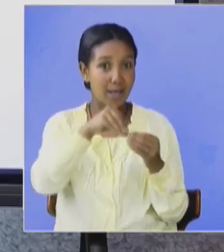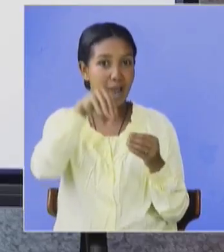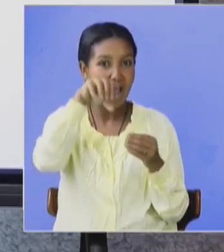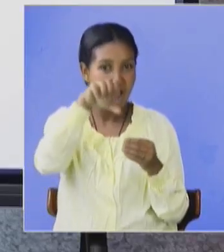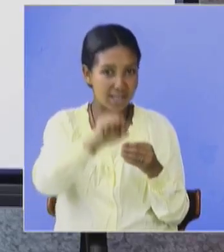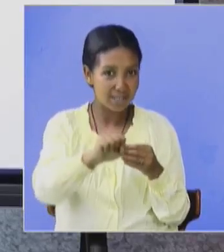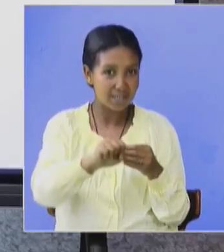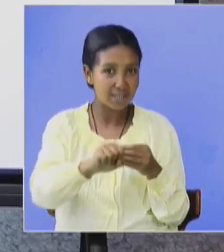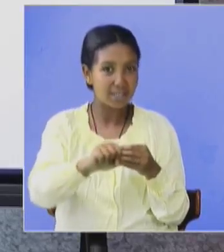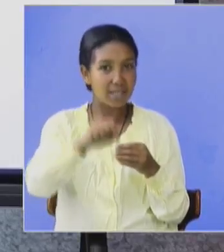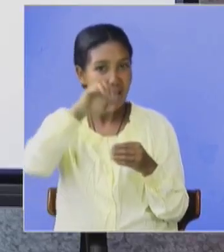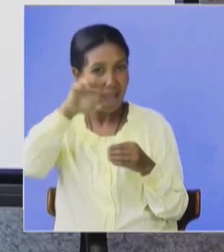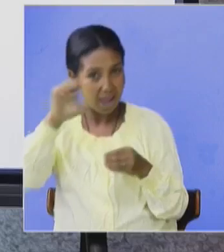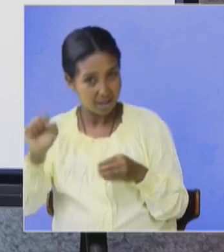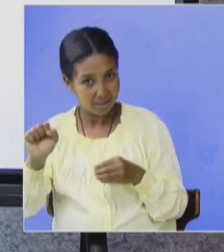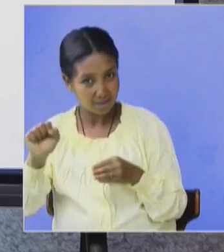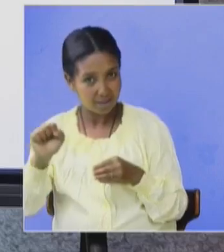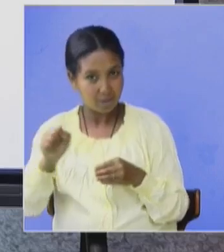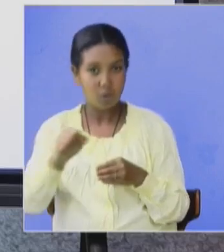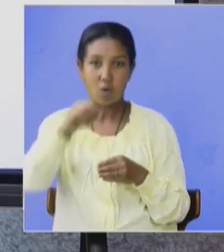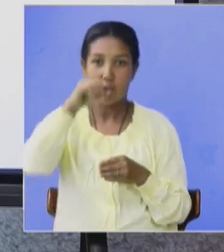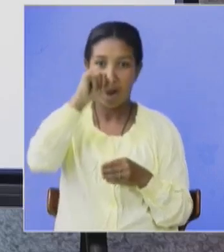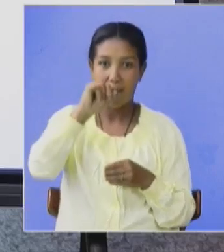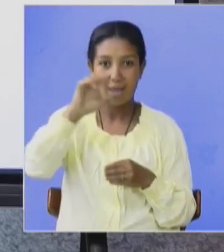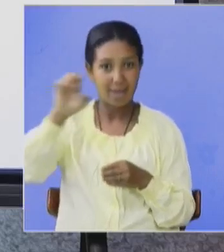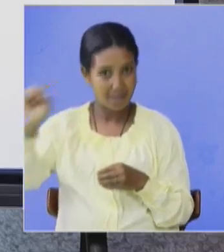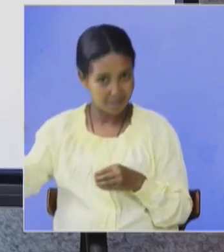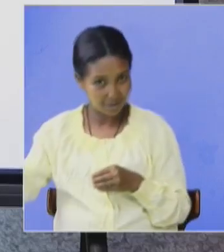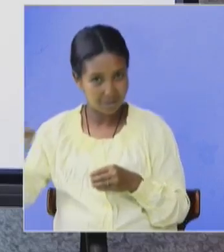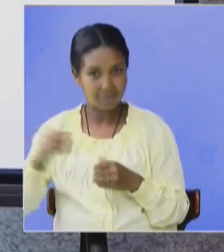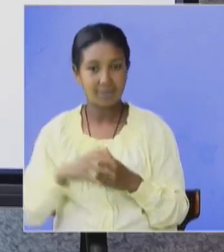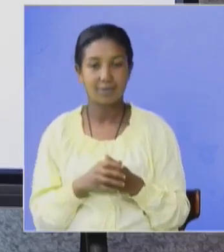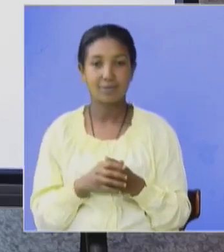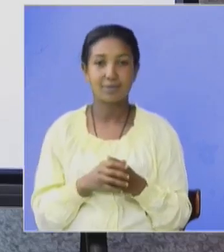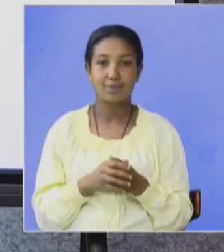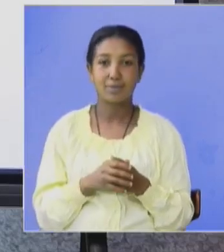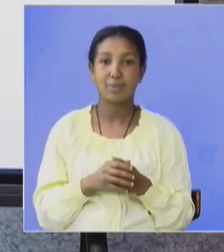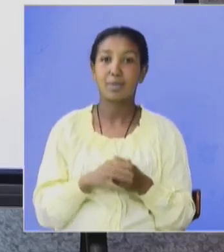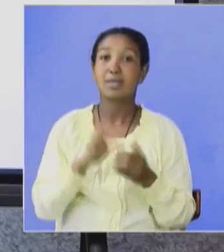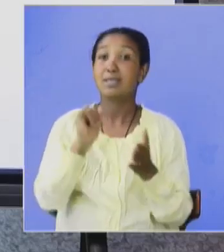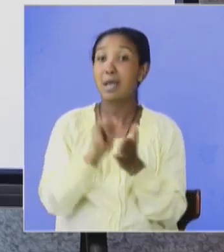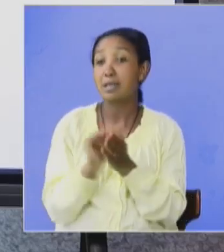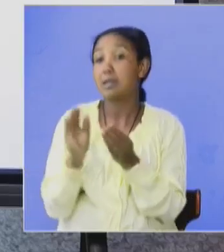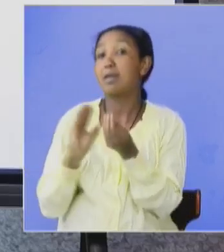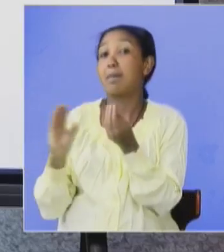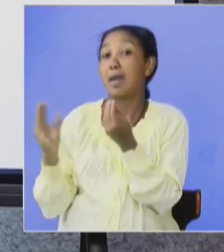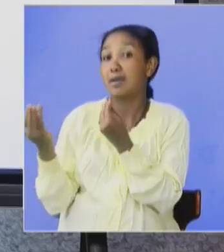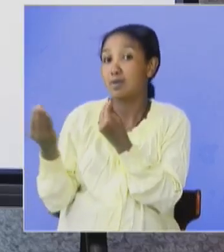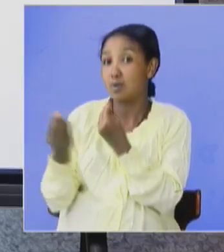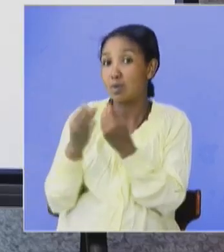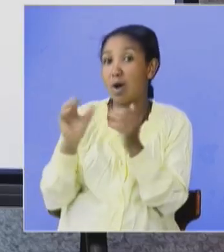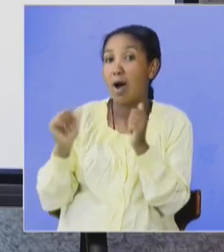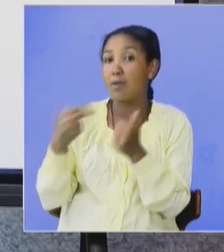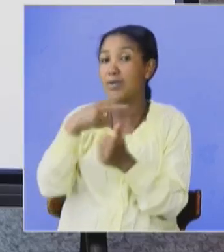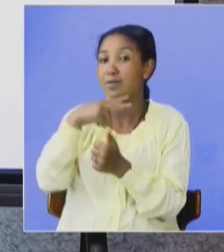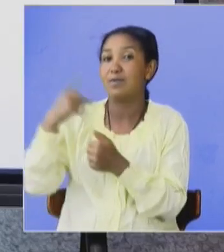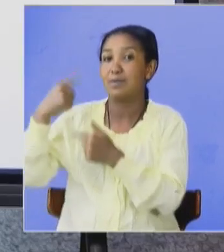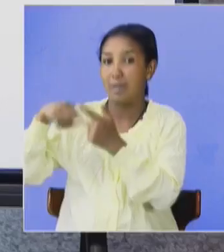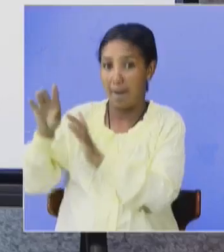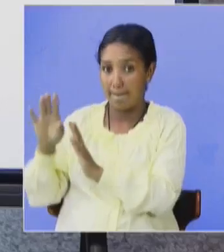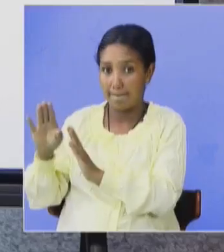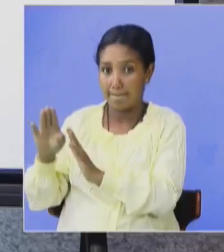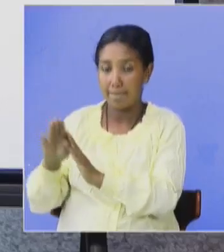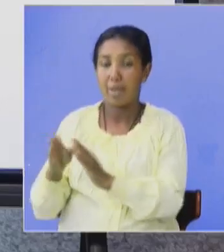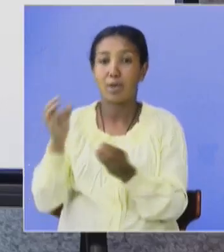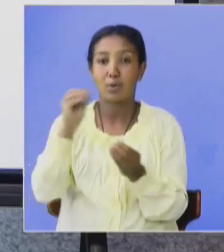s, es, and also ies. That depends on how the verbs come.